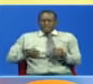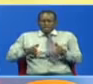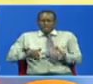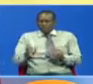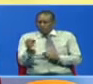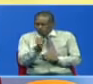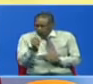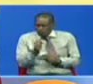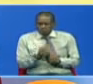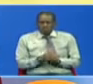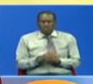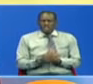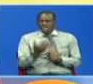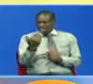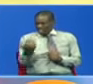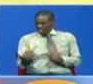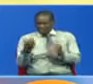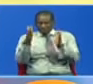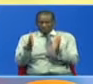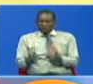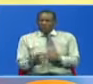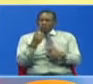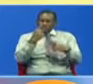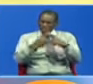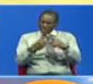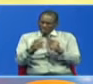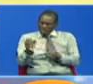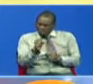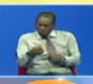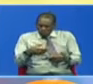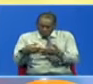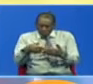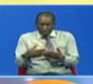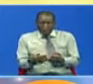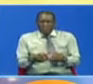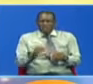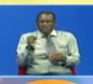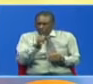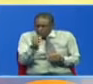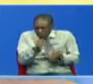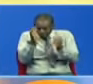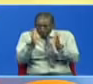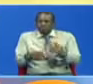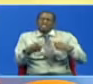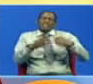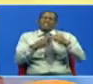age, the youngest is 1 year old, the oldest is 73.